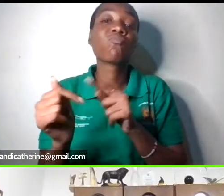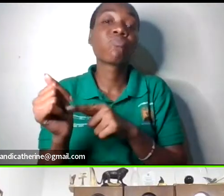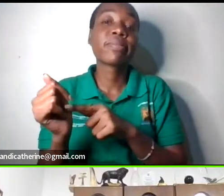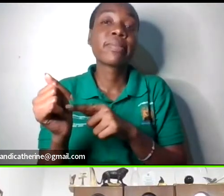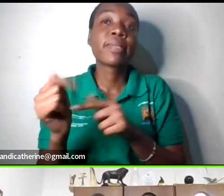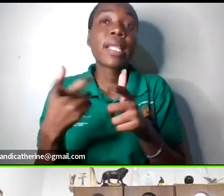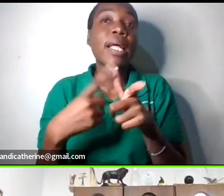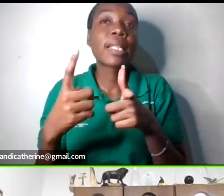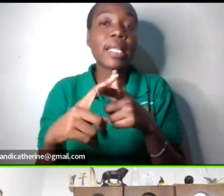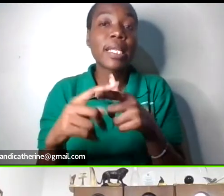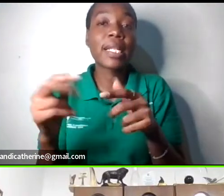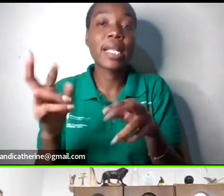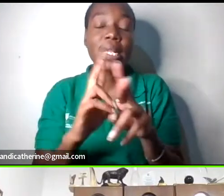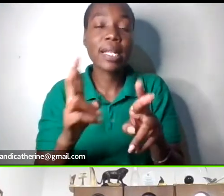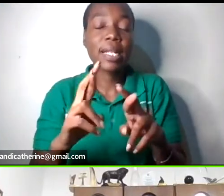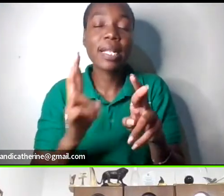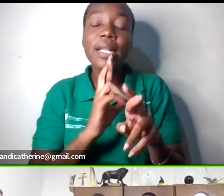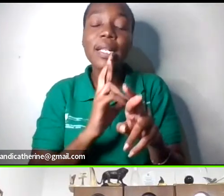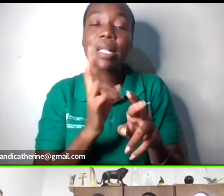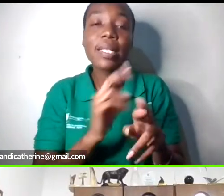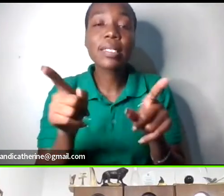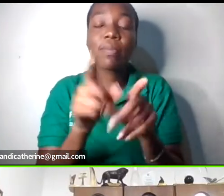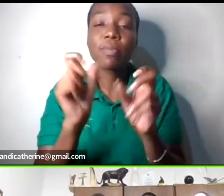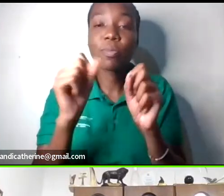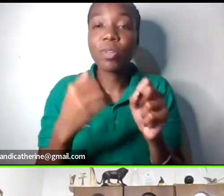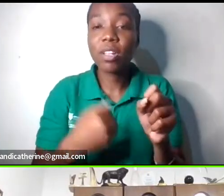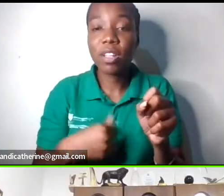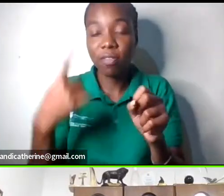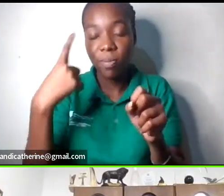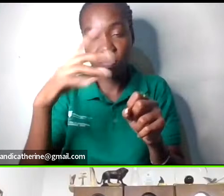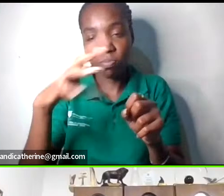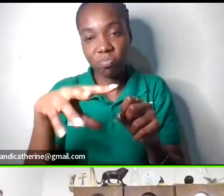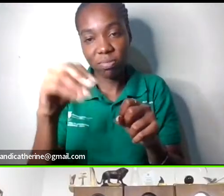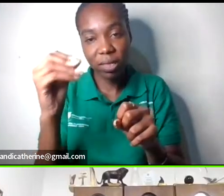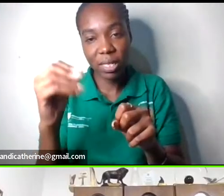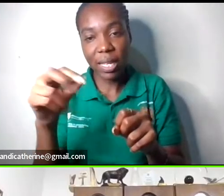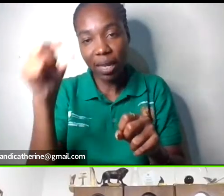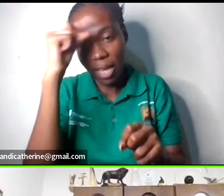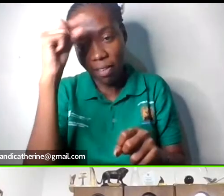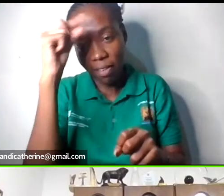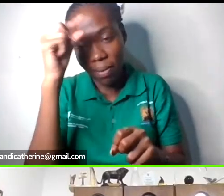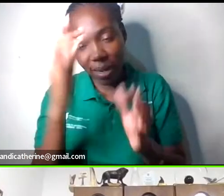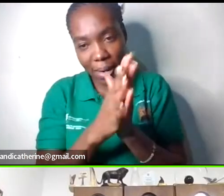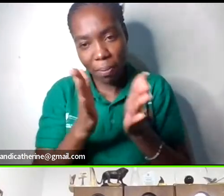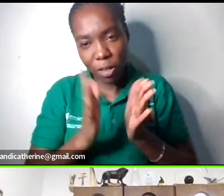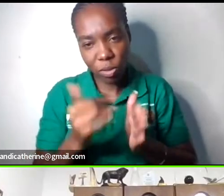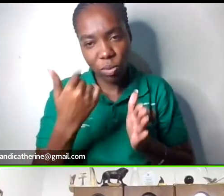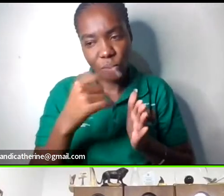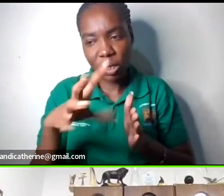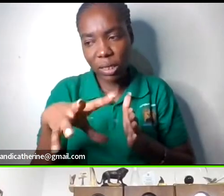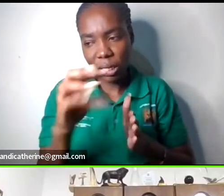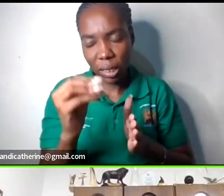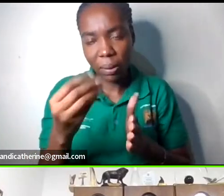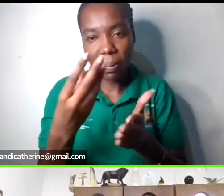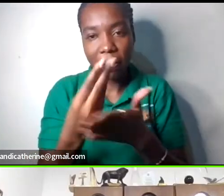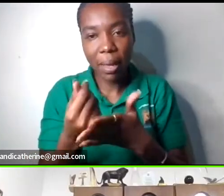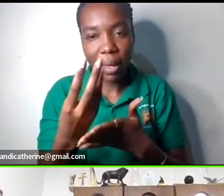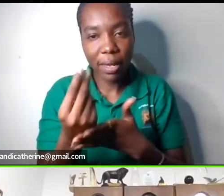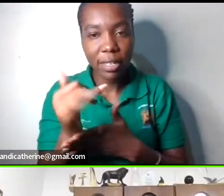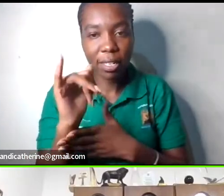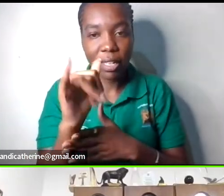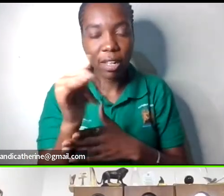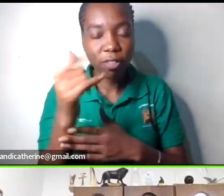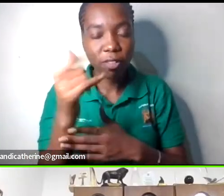by government or whoever it is that will be collecting that money. We call them the off-taker. In the event